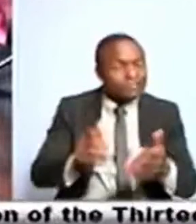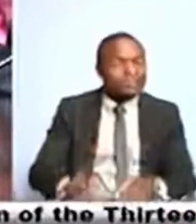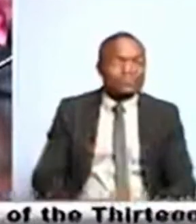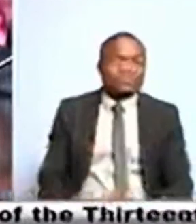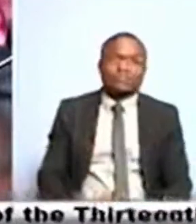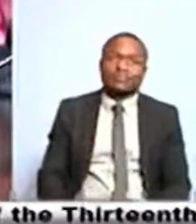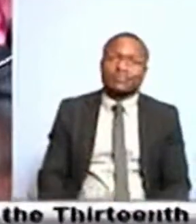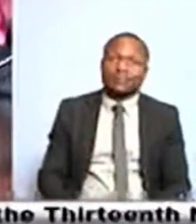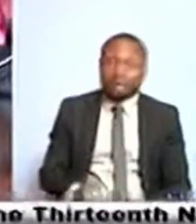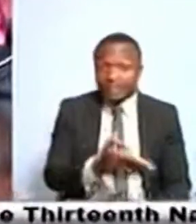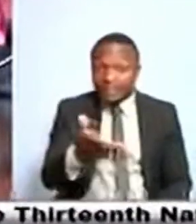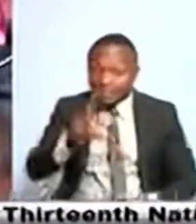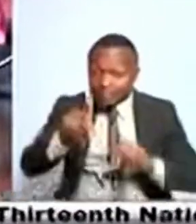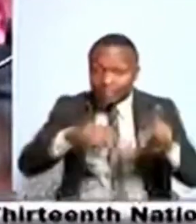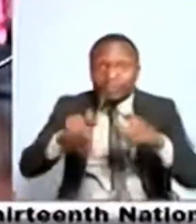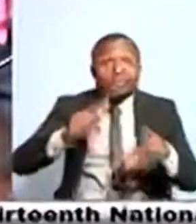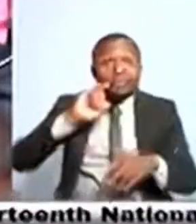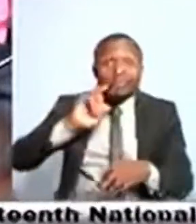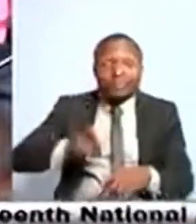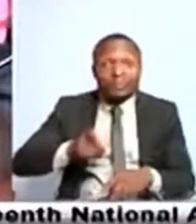Such individuals should be behind bars.